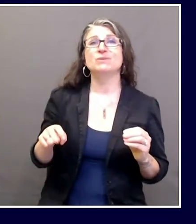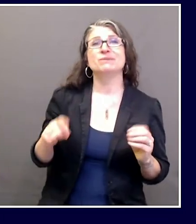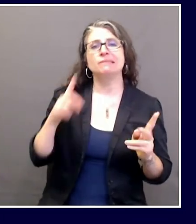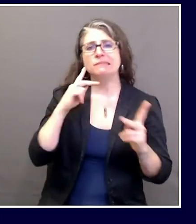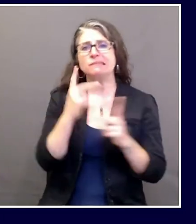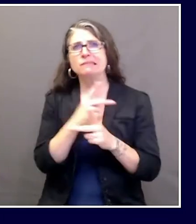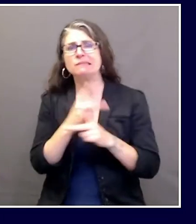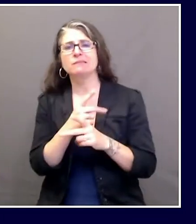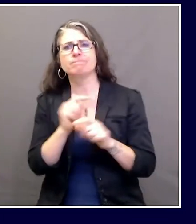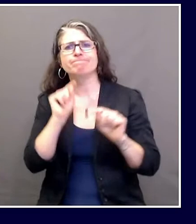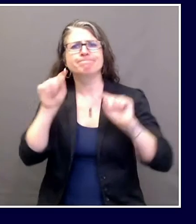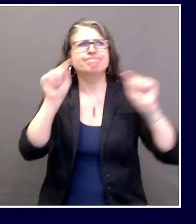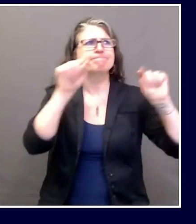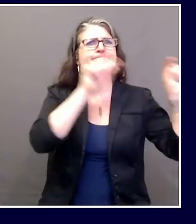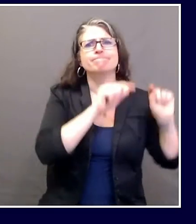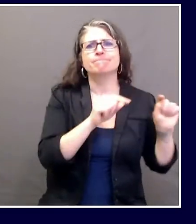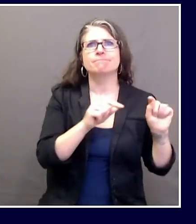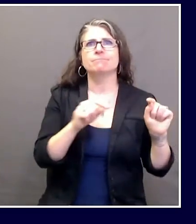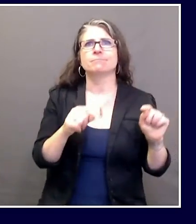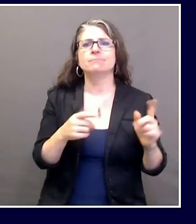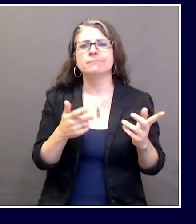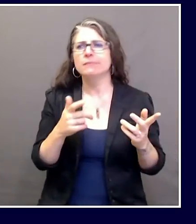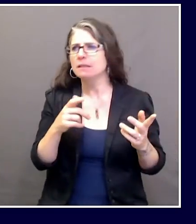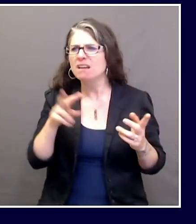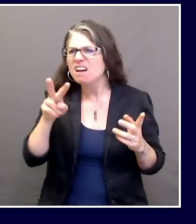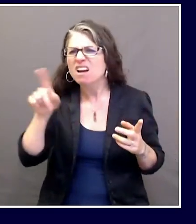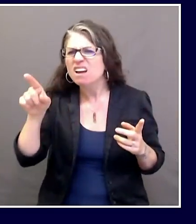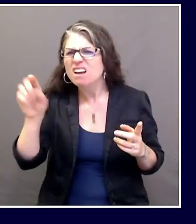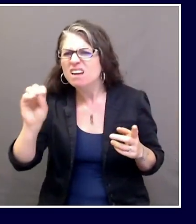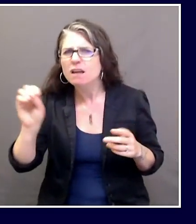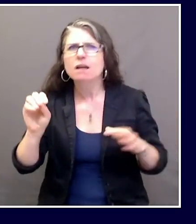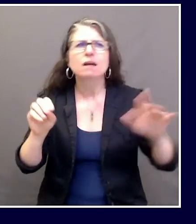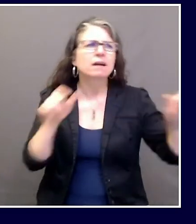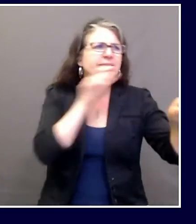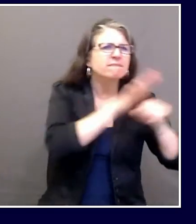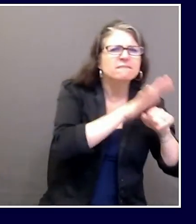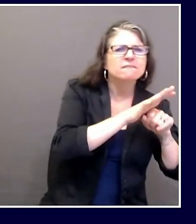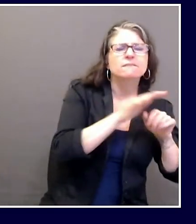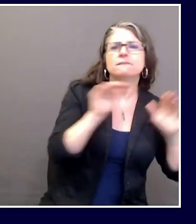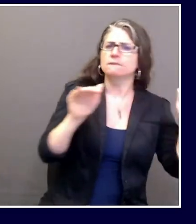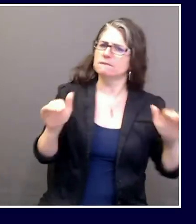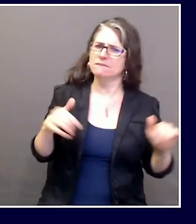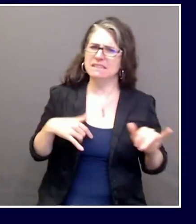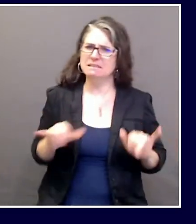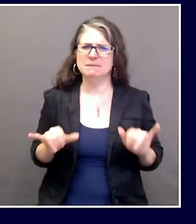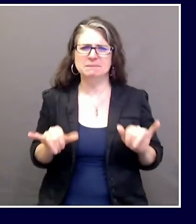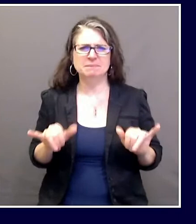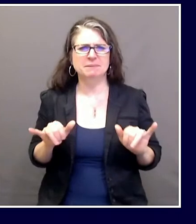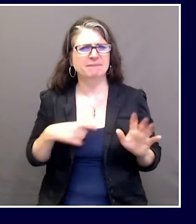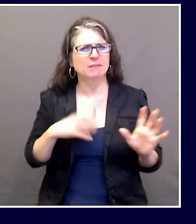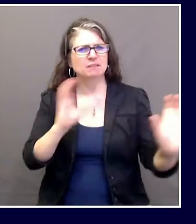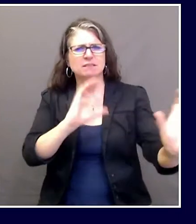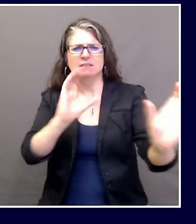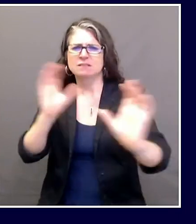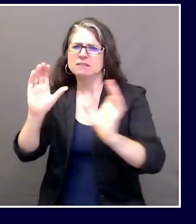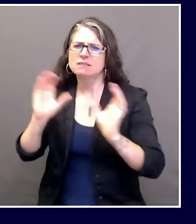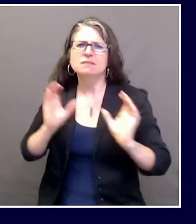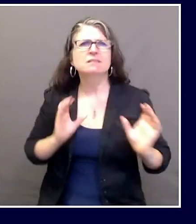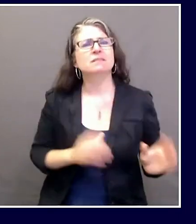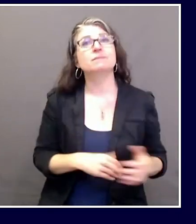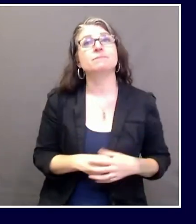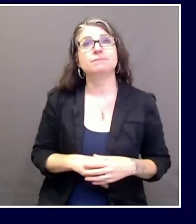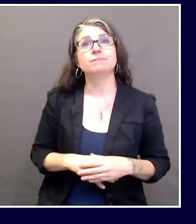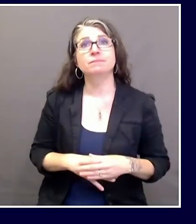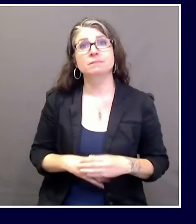low vaccination rates. And then on the horizon is hopefully sooner than later, there will be a vaccine authorized for those kids under